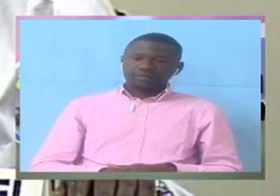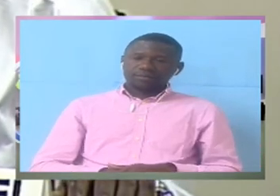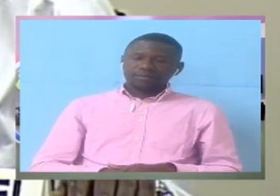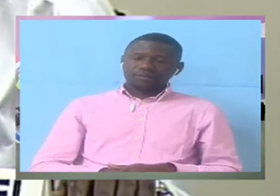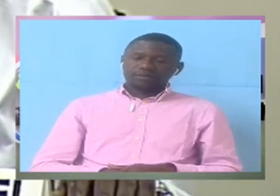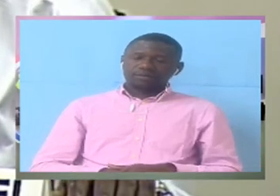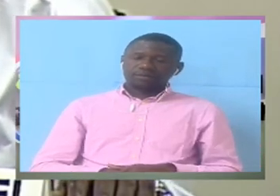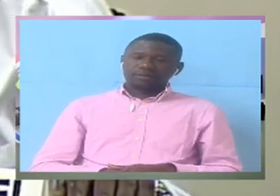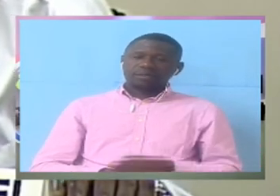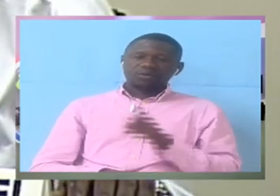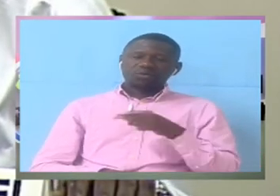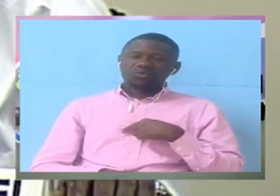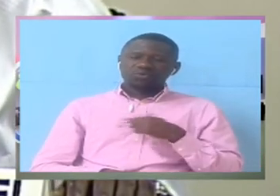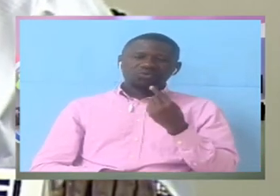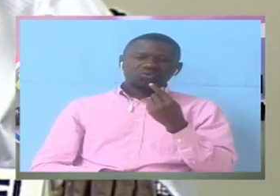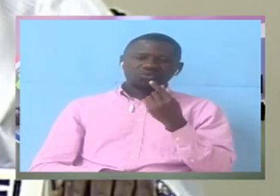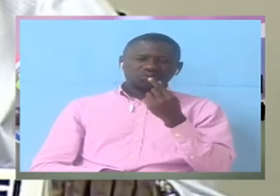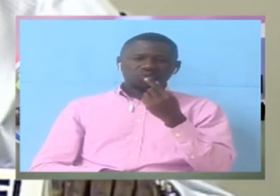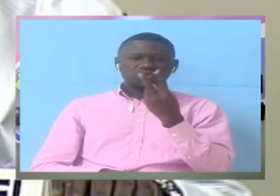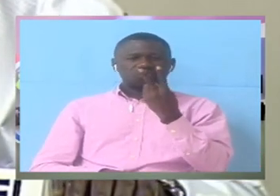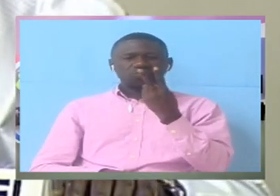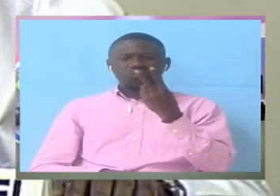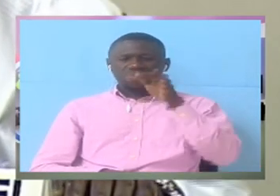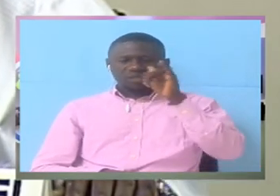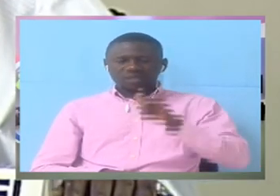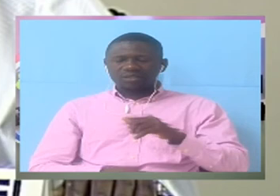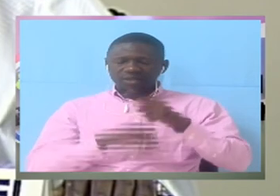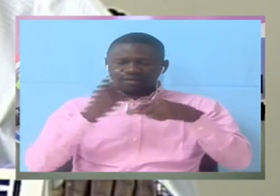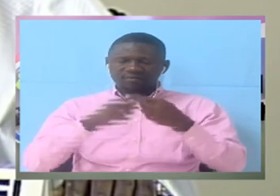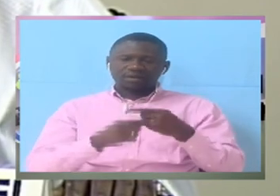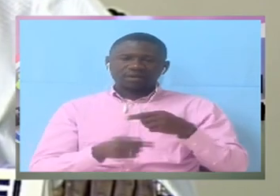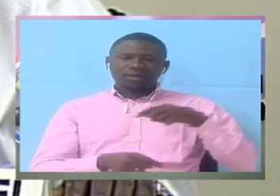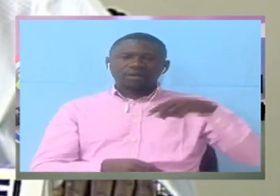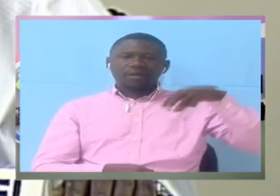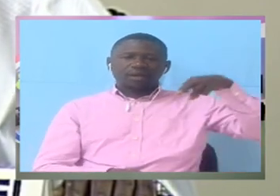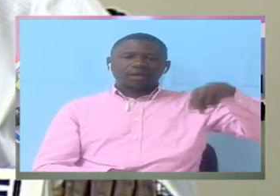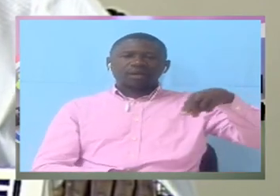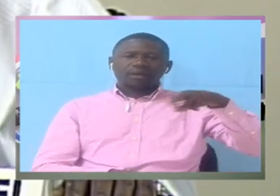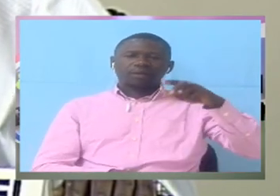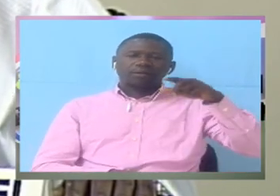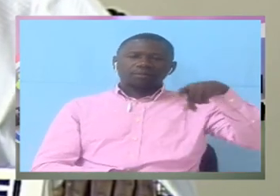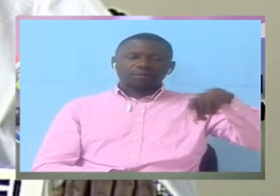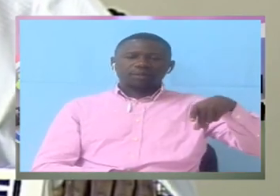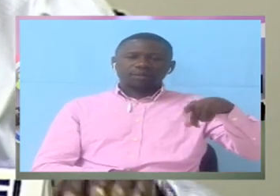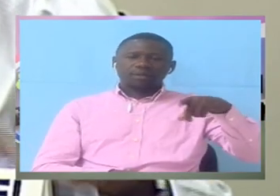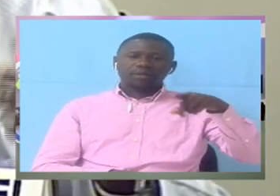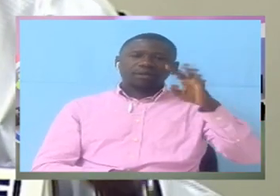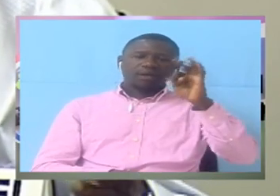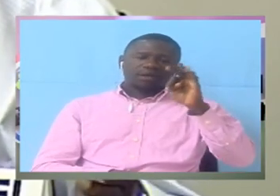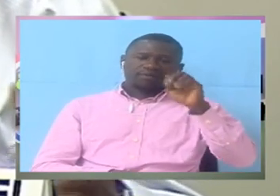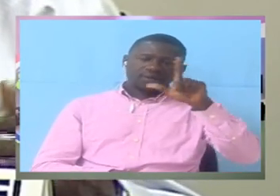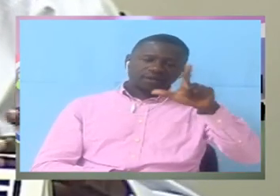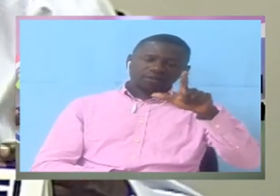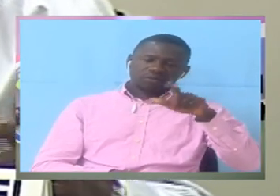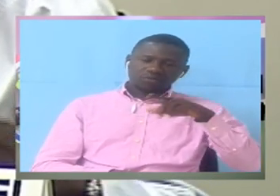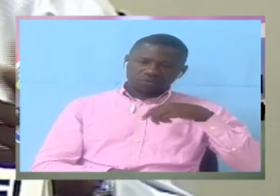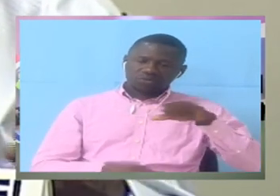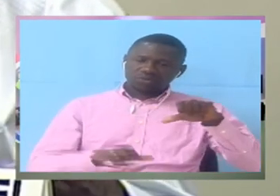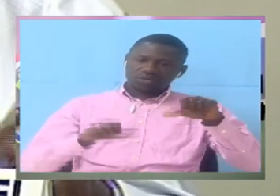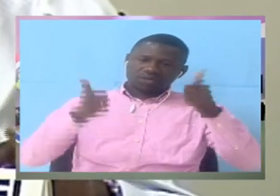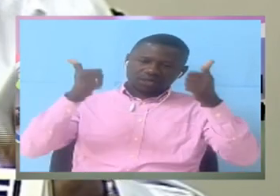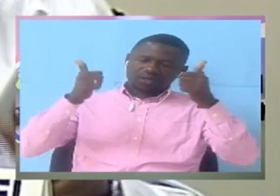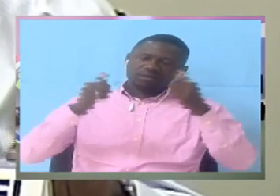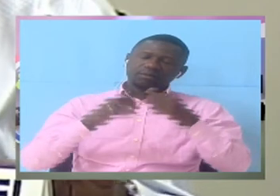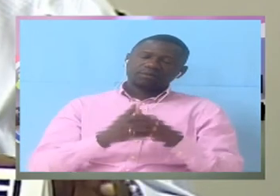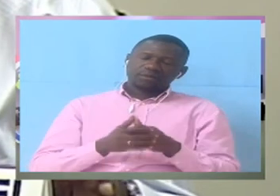this was just 2 years after the NPFL was launched. One year, because it was yes, they